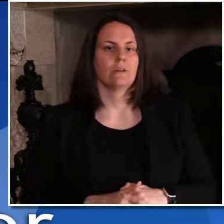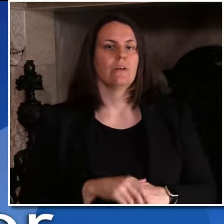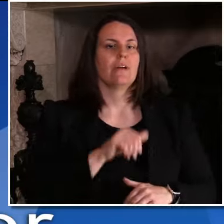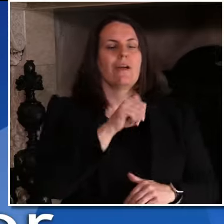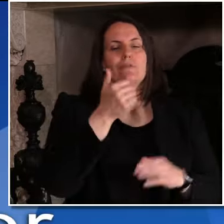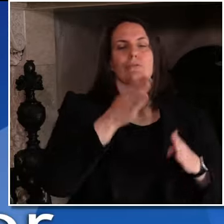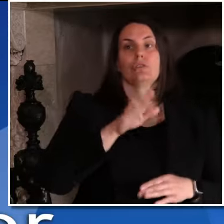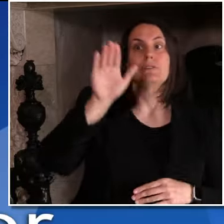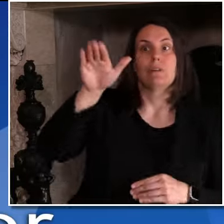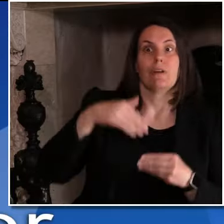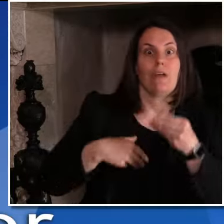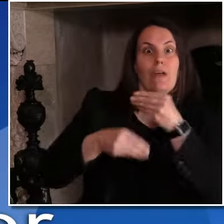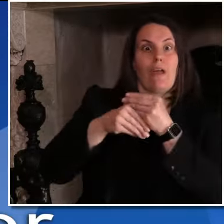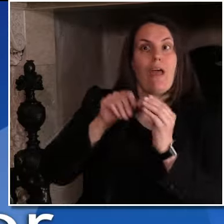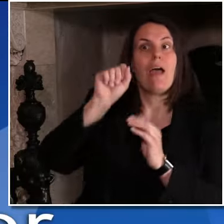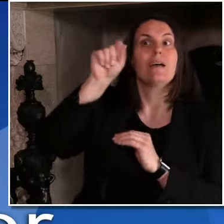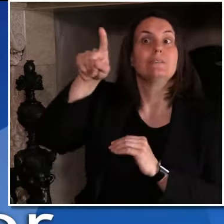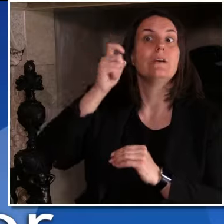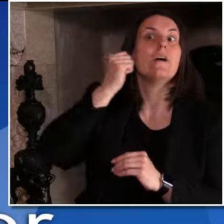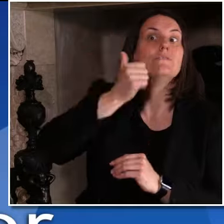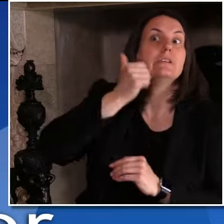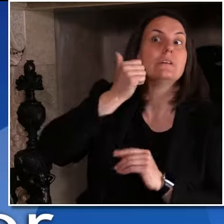Richmond from the Associated Press. Todd?